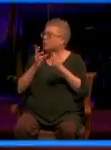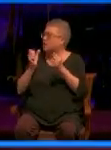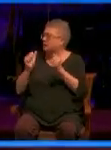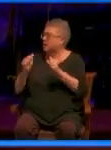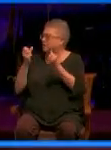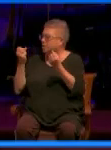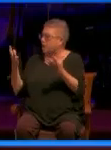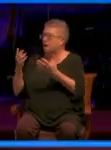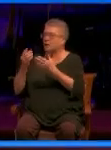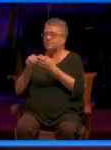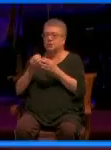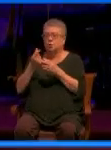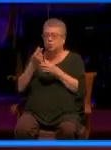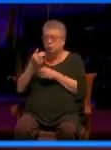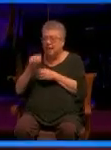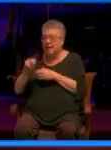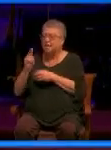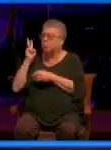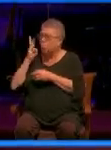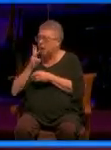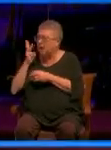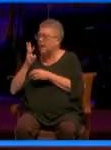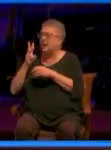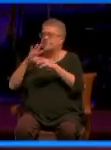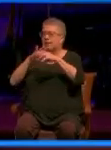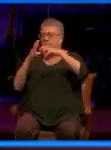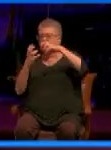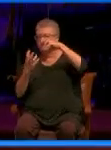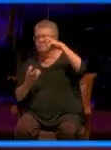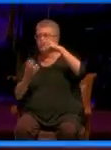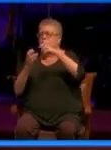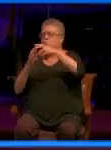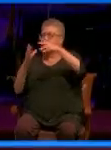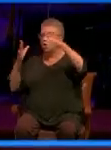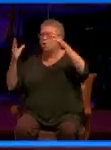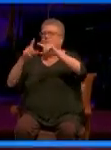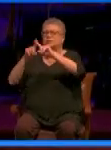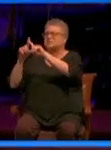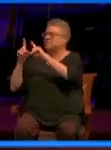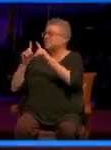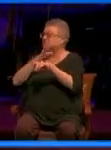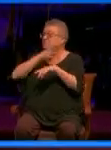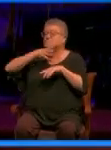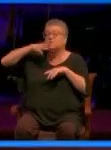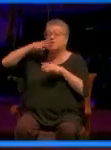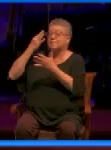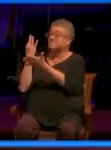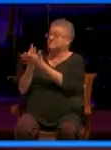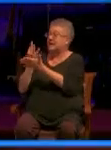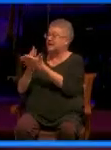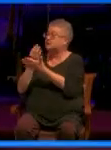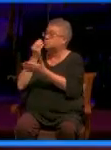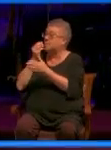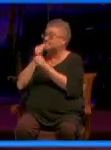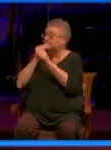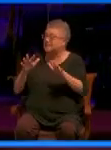means may your vineyards grow, may your gardens grow. It's literally an agricultural financial blessing. He's saying,